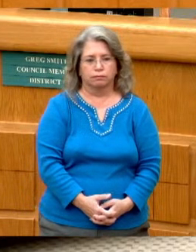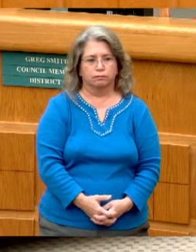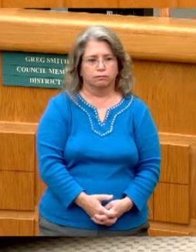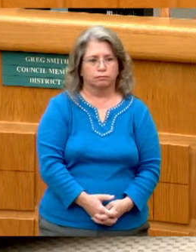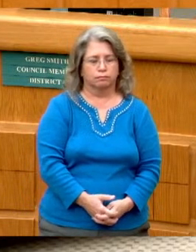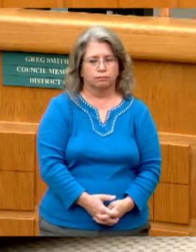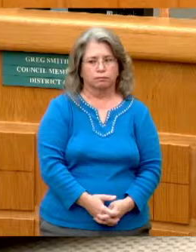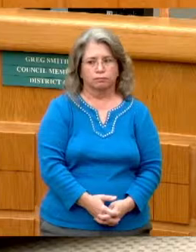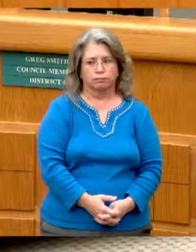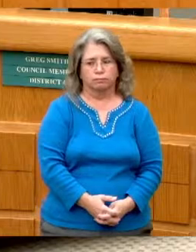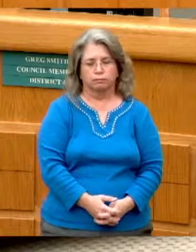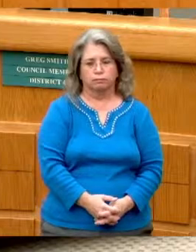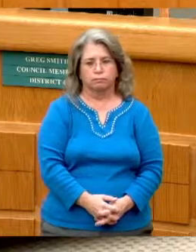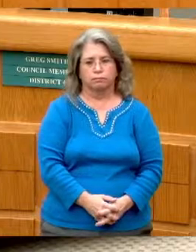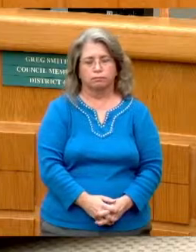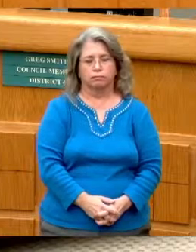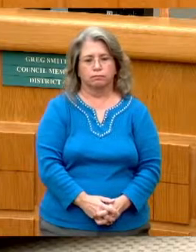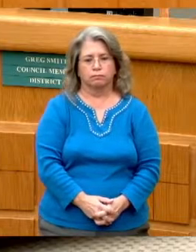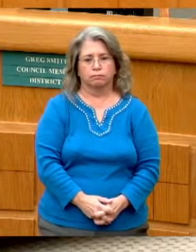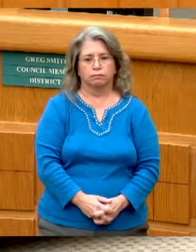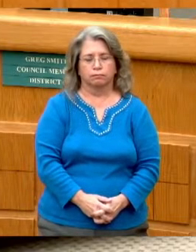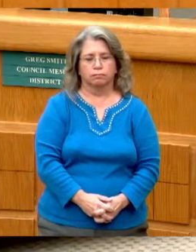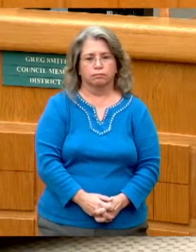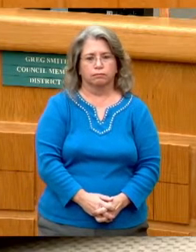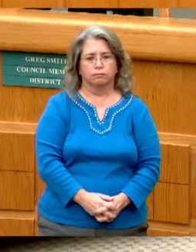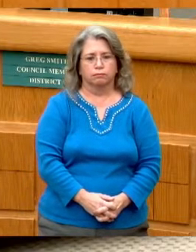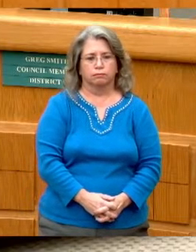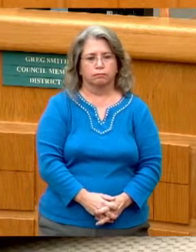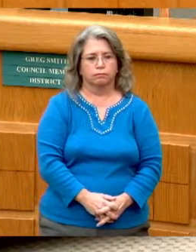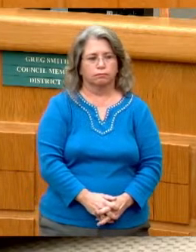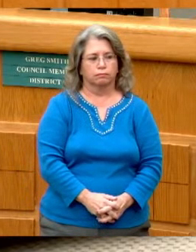alcaldesa será la próxima en hablar después de esta traducción al español.